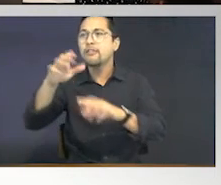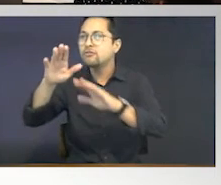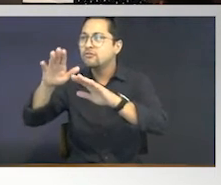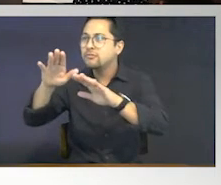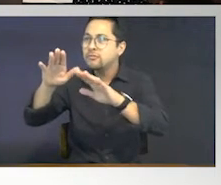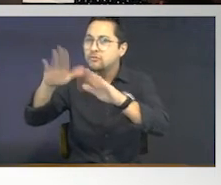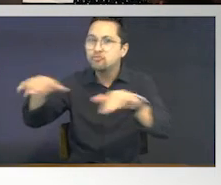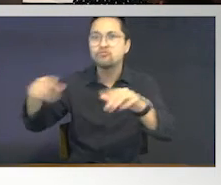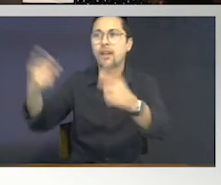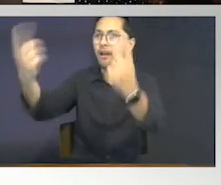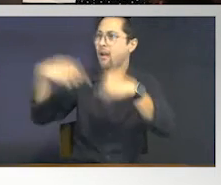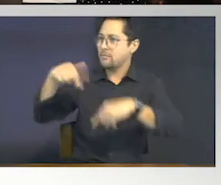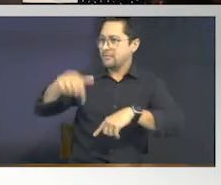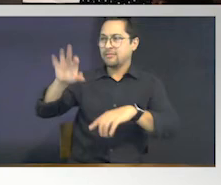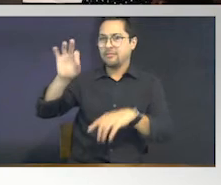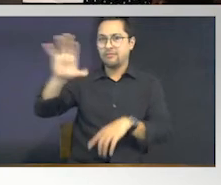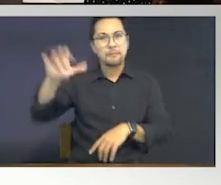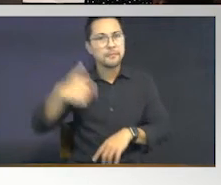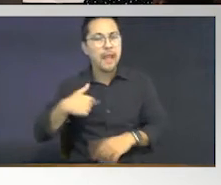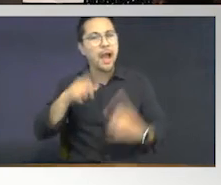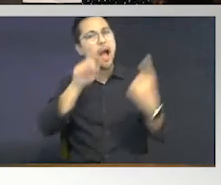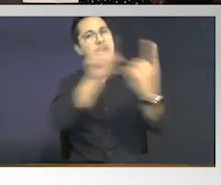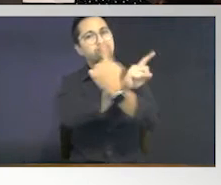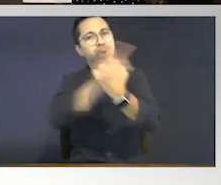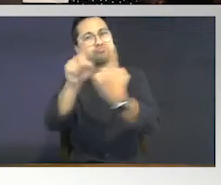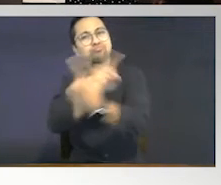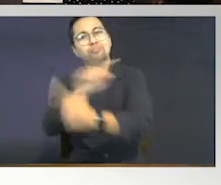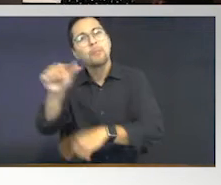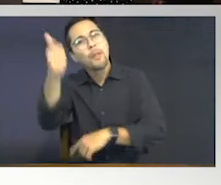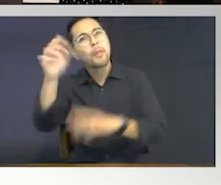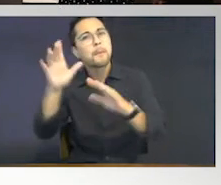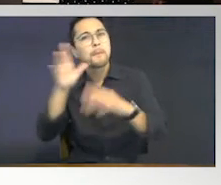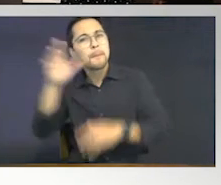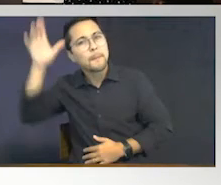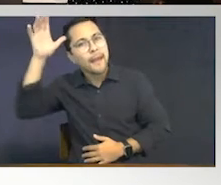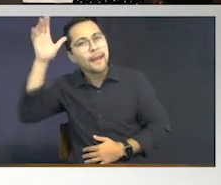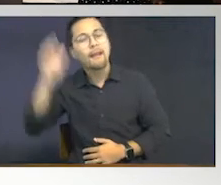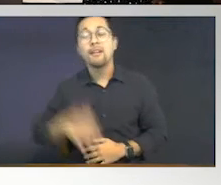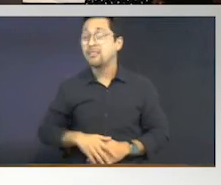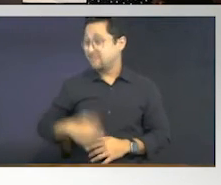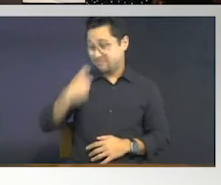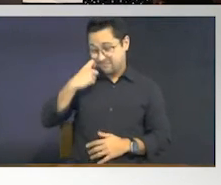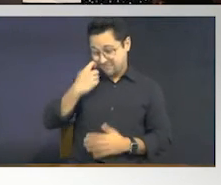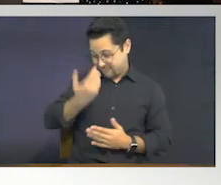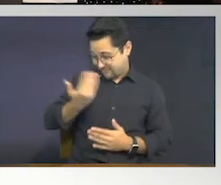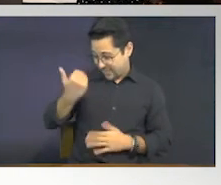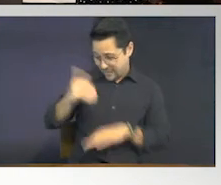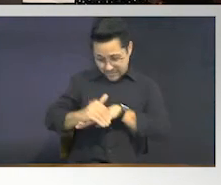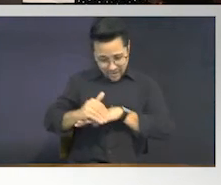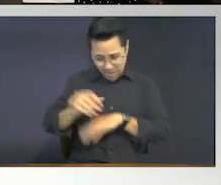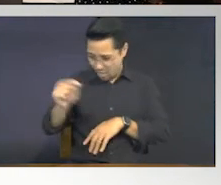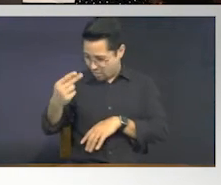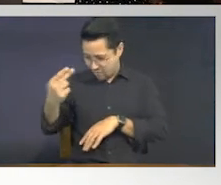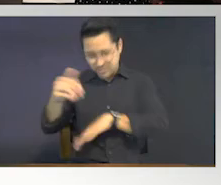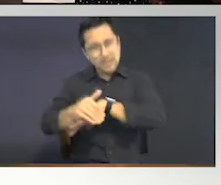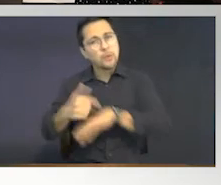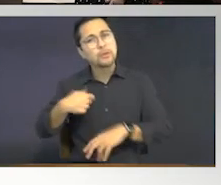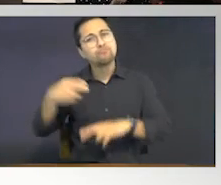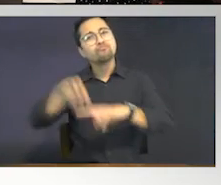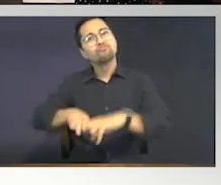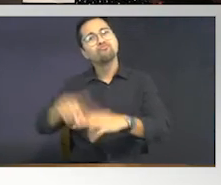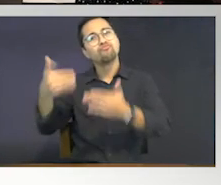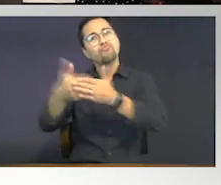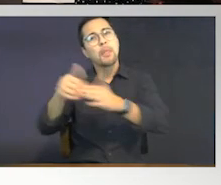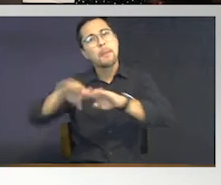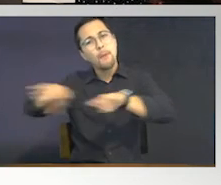sitting in sessions like this. You know, I met other parents, and just last night or Thursday night, we were sitting out by the pool and